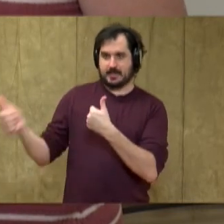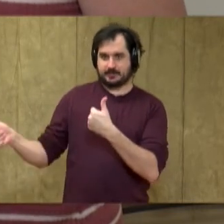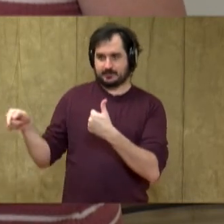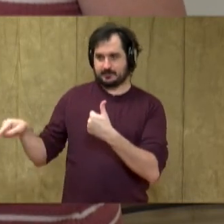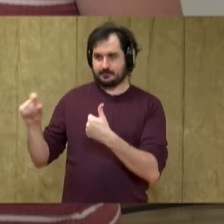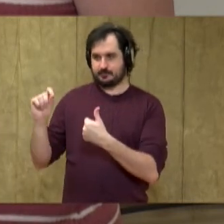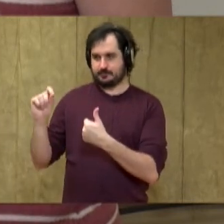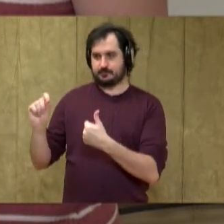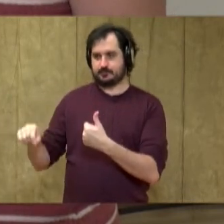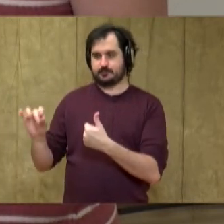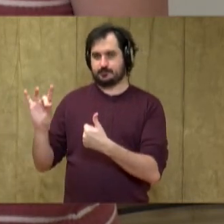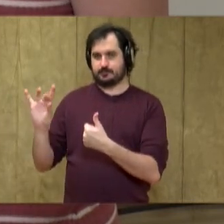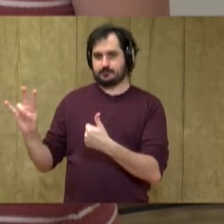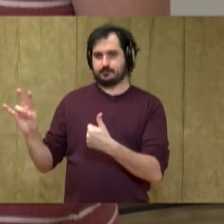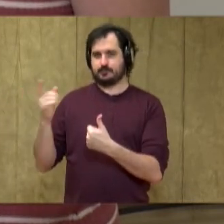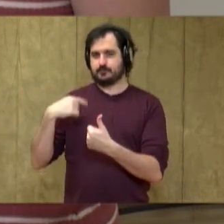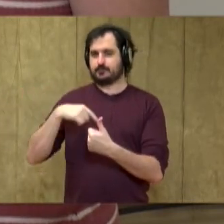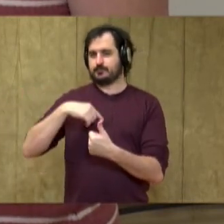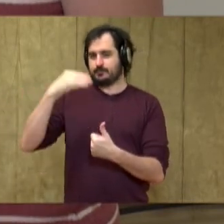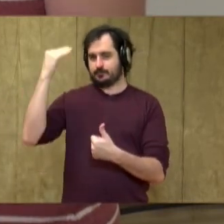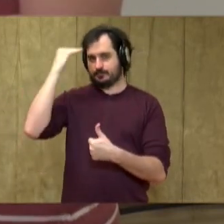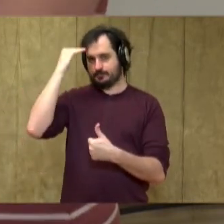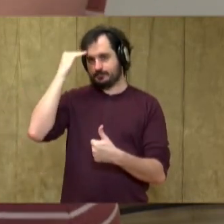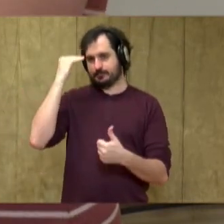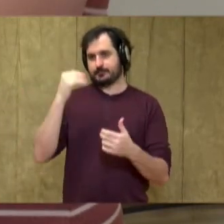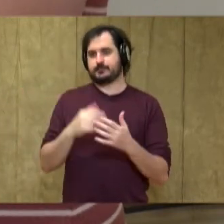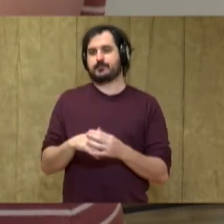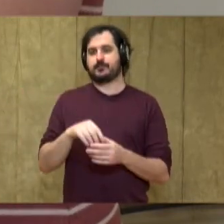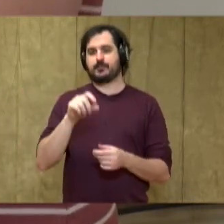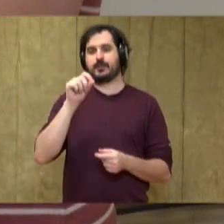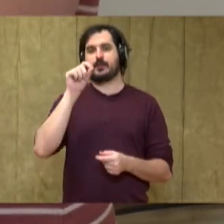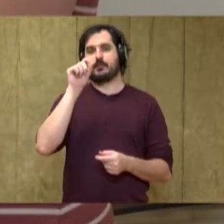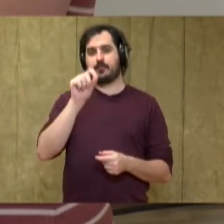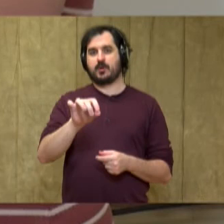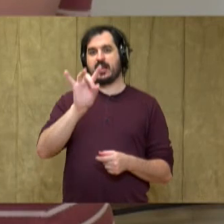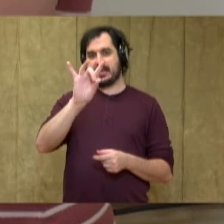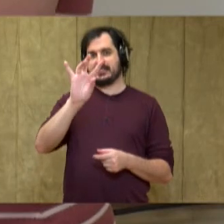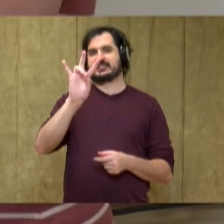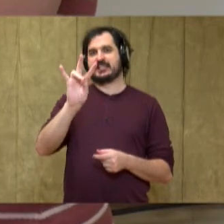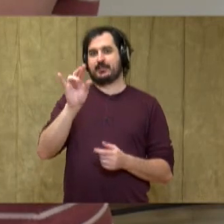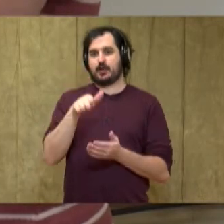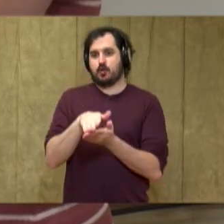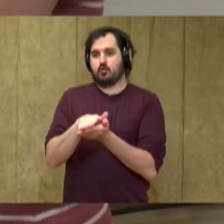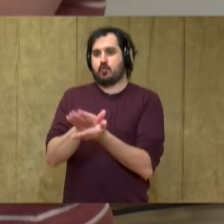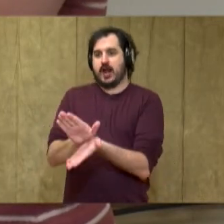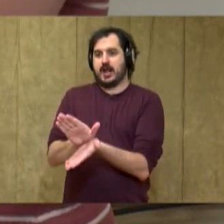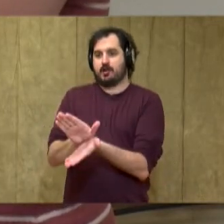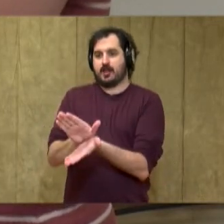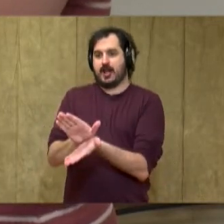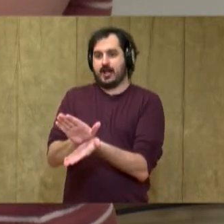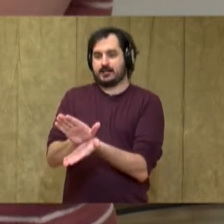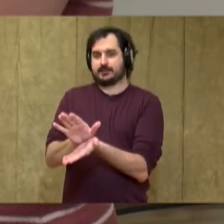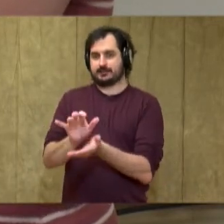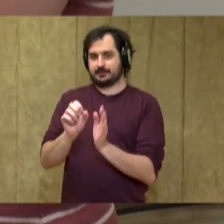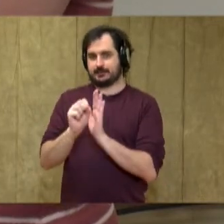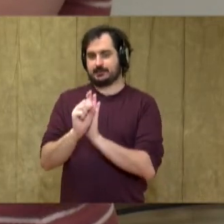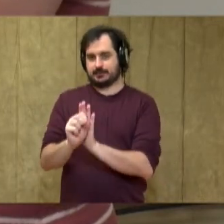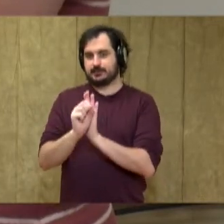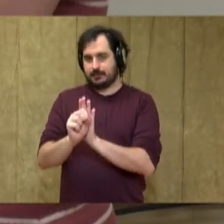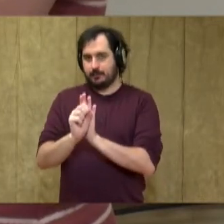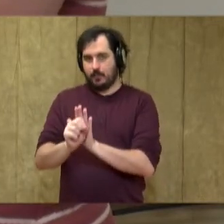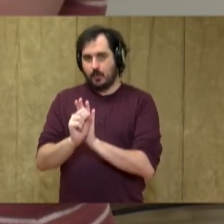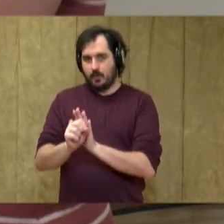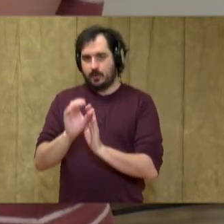what symbol fits there. The greater than symbol. That alligator's mouth is going to be wide open to